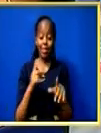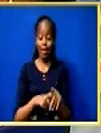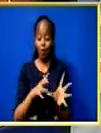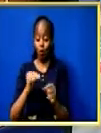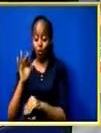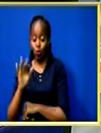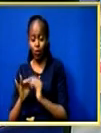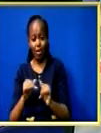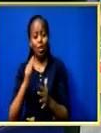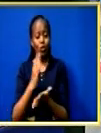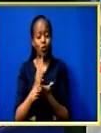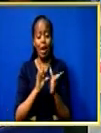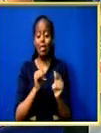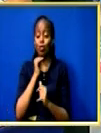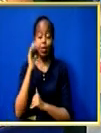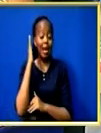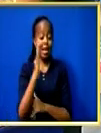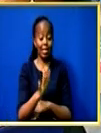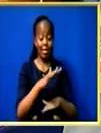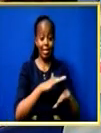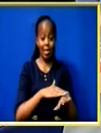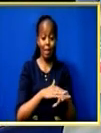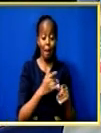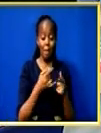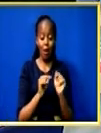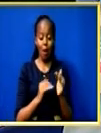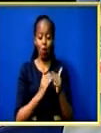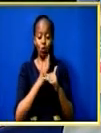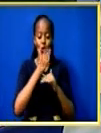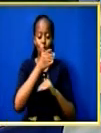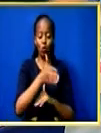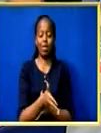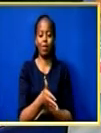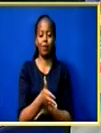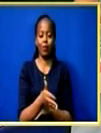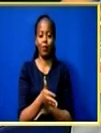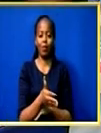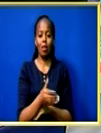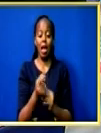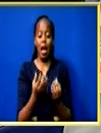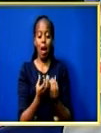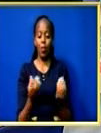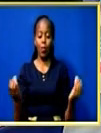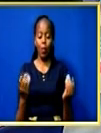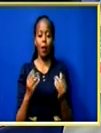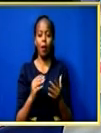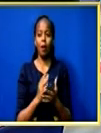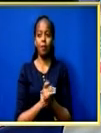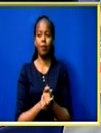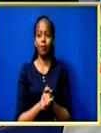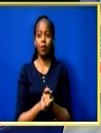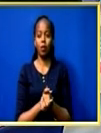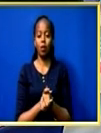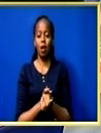touch the plant. You know, I actually didn't directly touch it. Oh, I was beautiful. crossing a trench, They're and then because it was normally a around